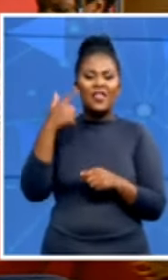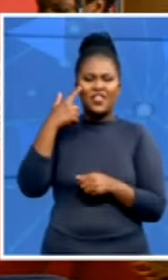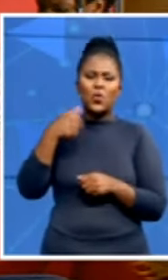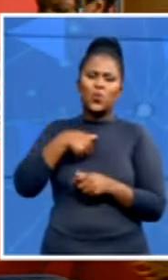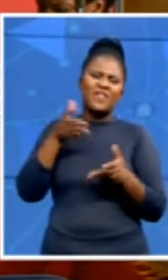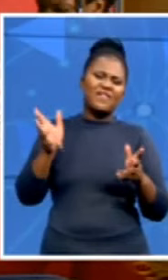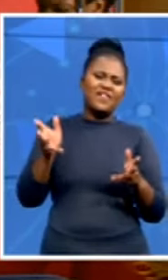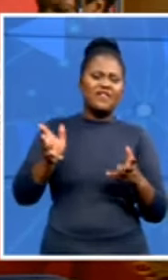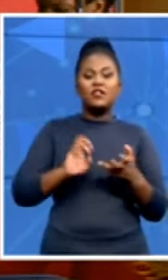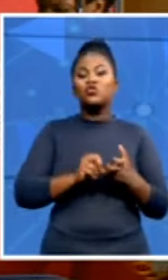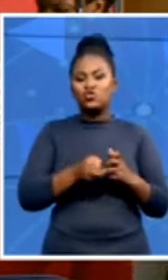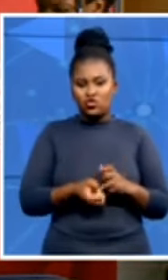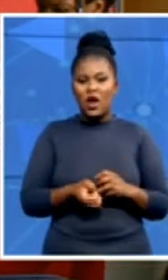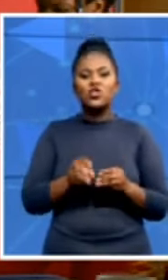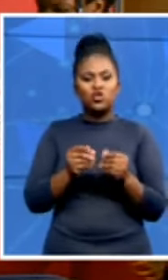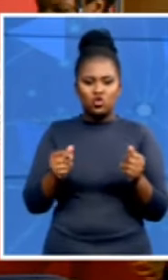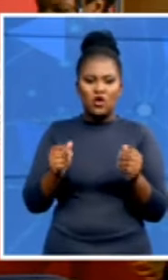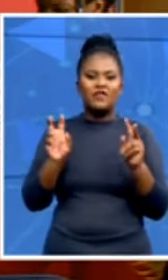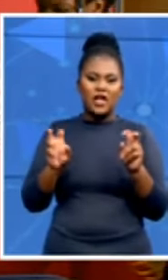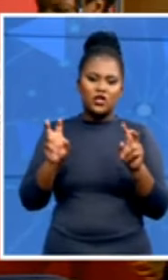situation. As I said, when